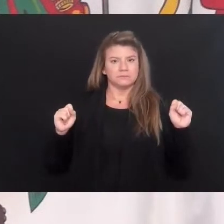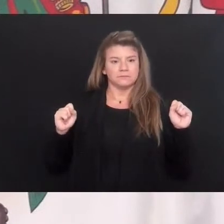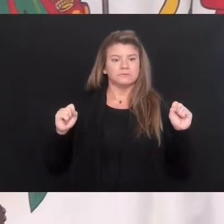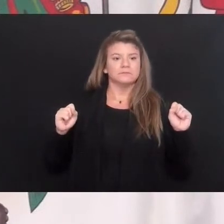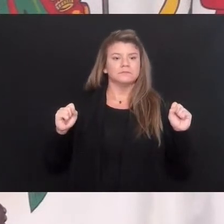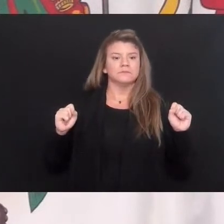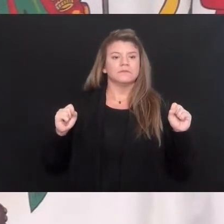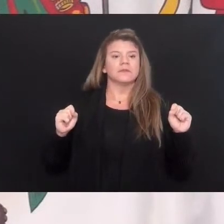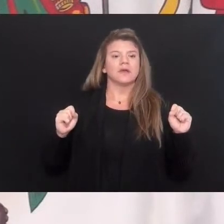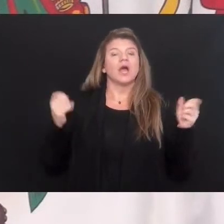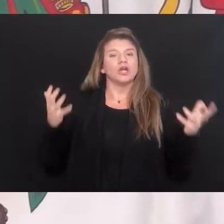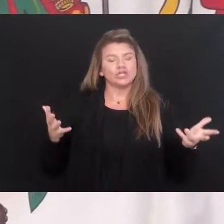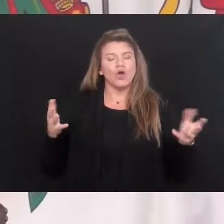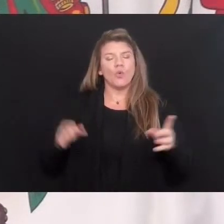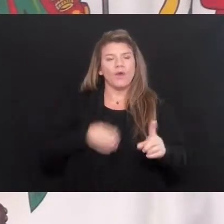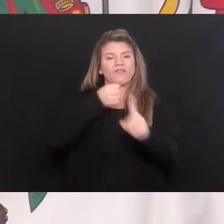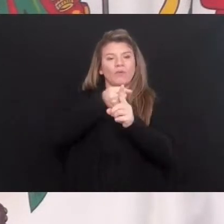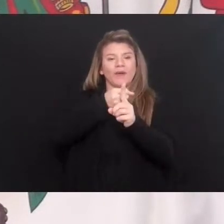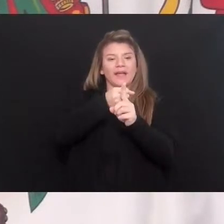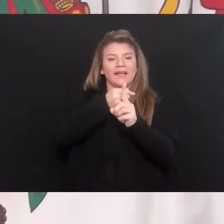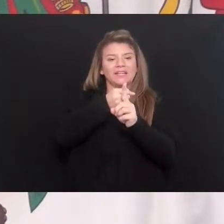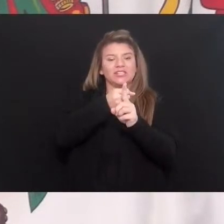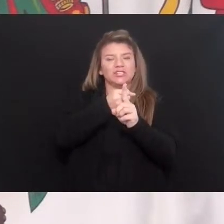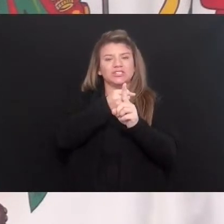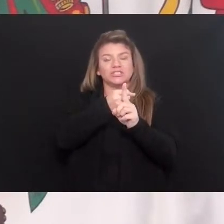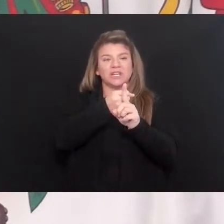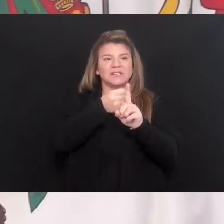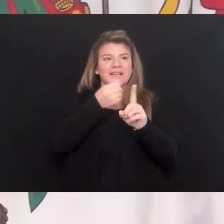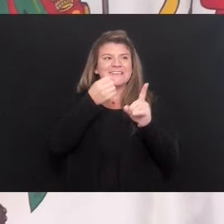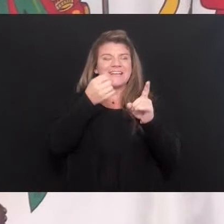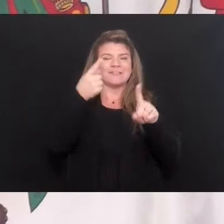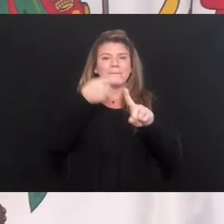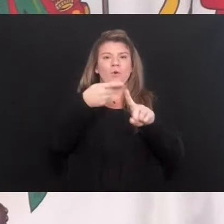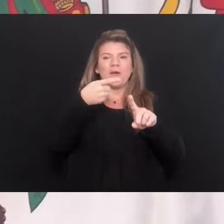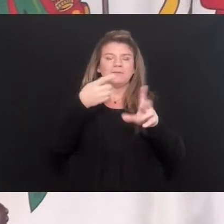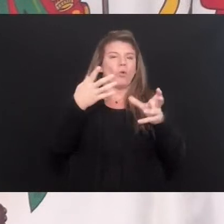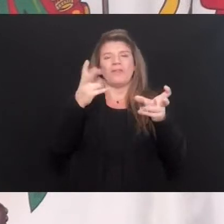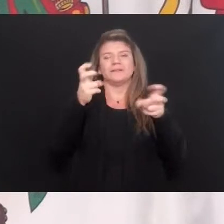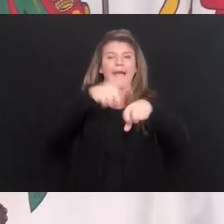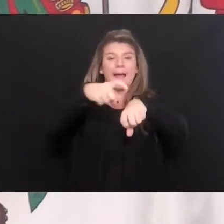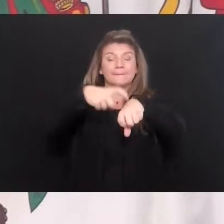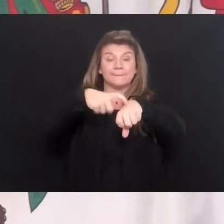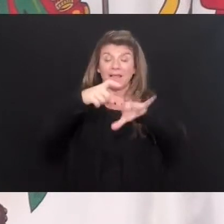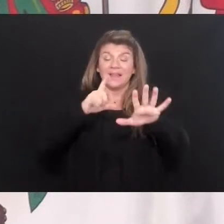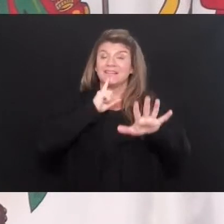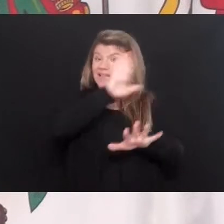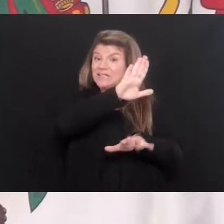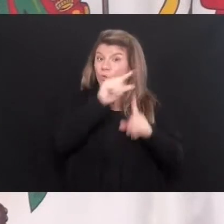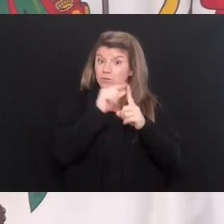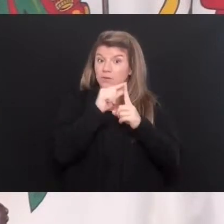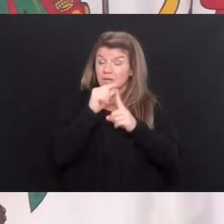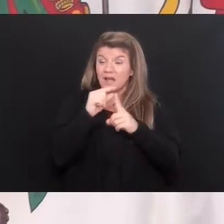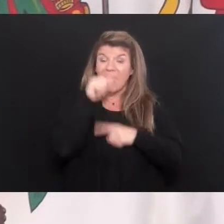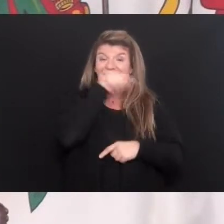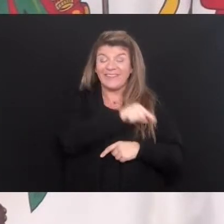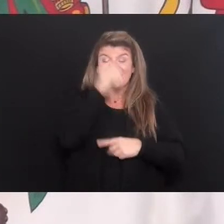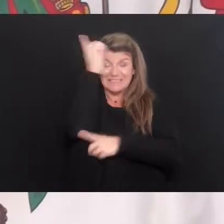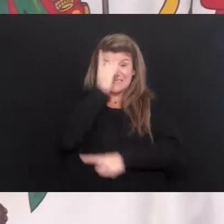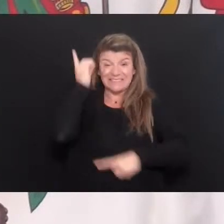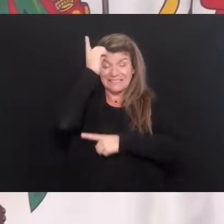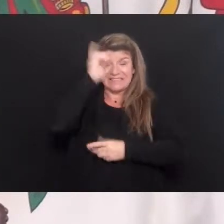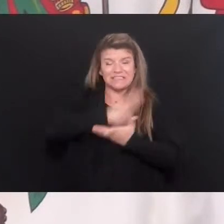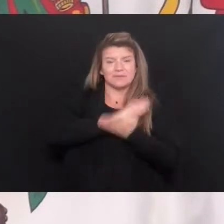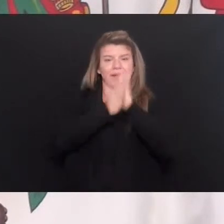So we've reached a point in time, and his words, that really this disease has become a disease of